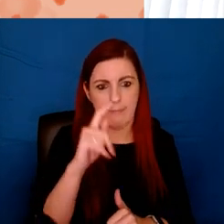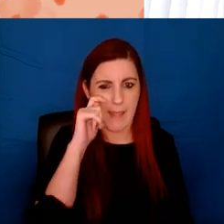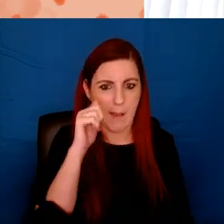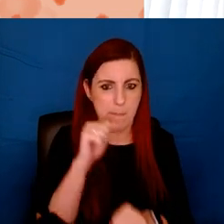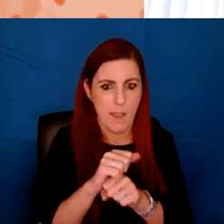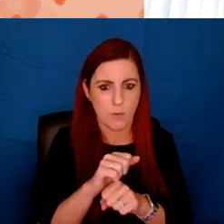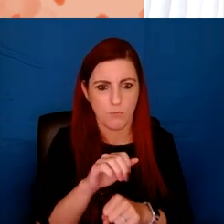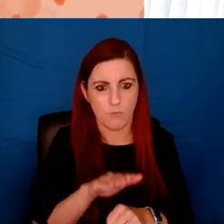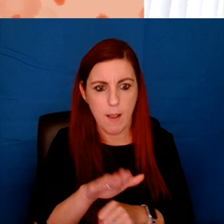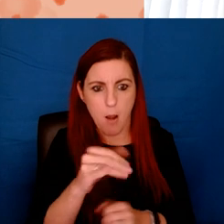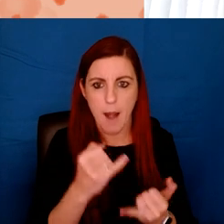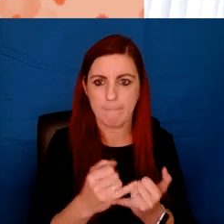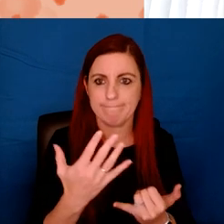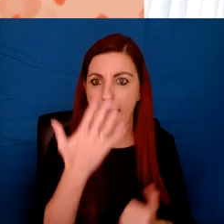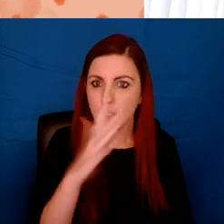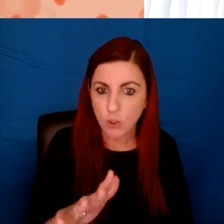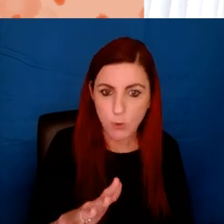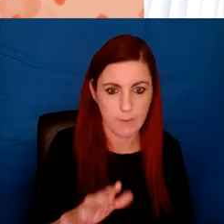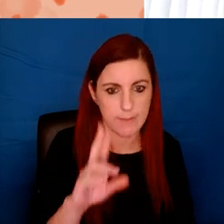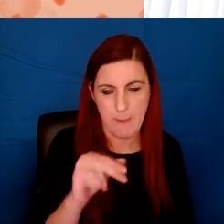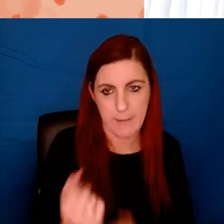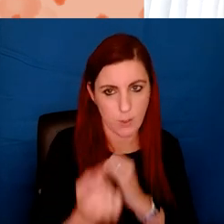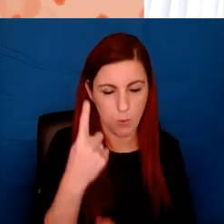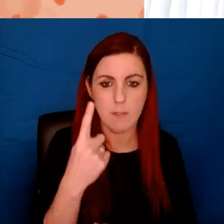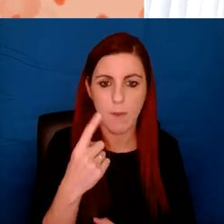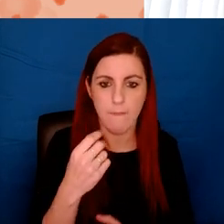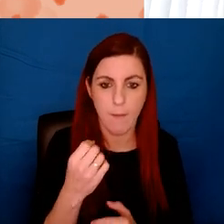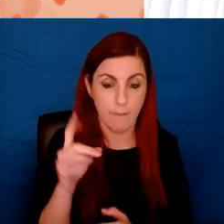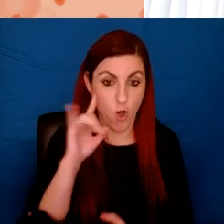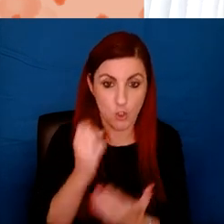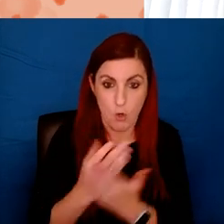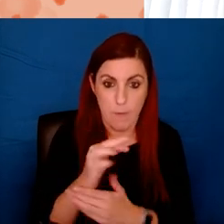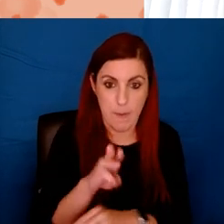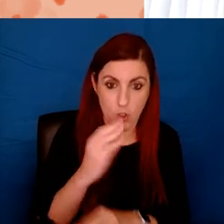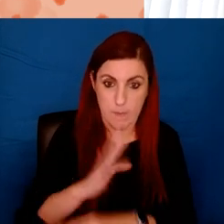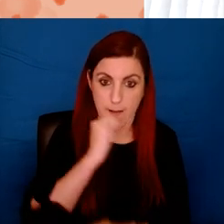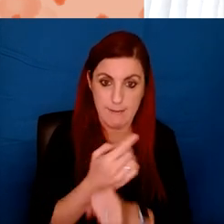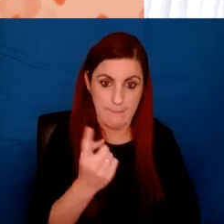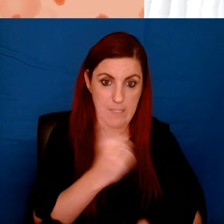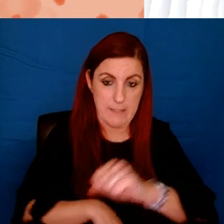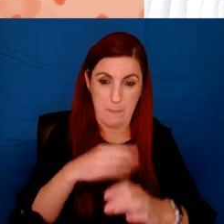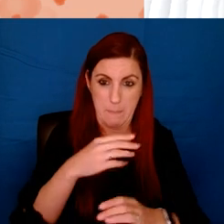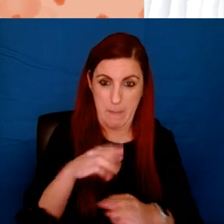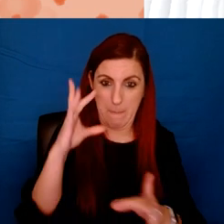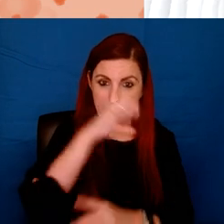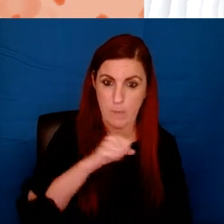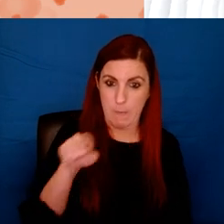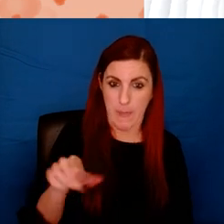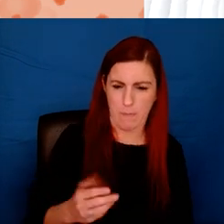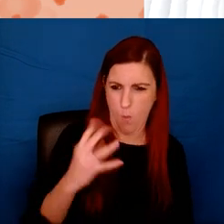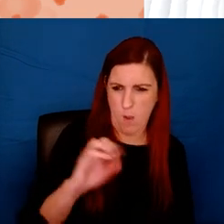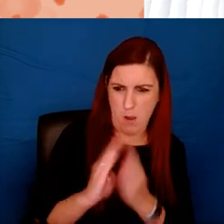than putting in a ramp, would be kind of attitudes. So we've had stories of people, just because they have a disability, assumptions being made,